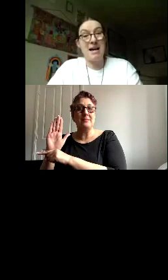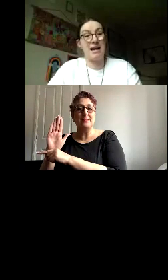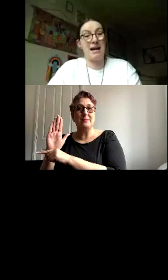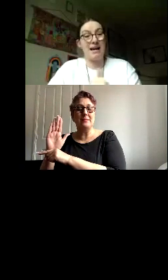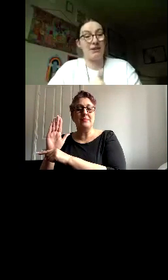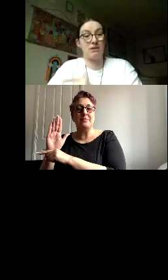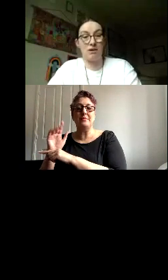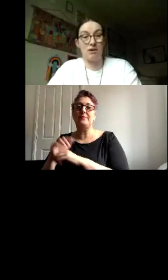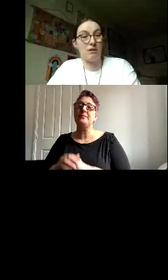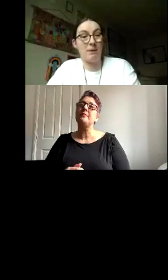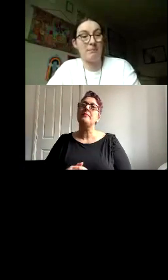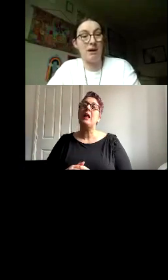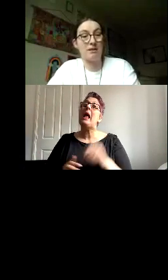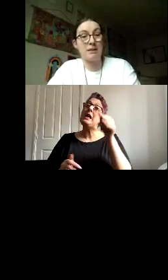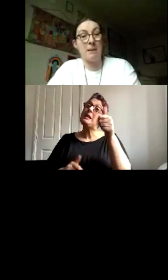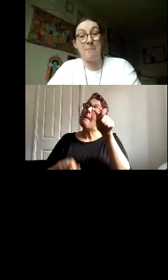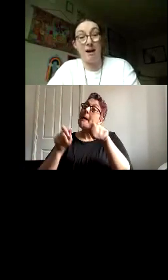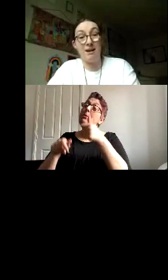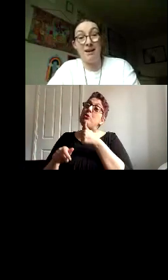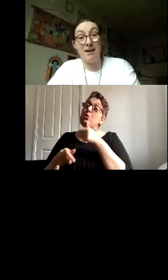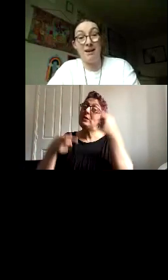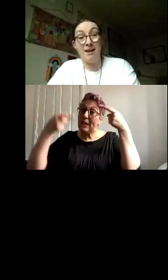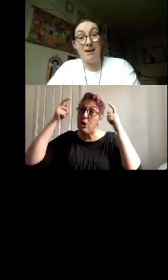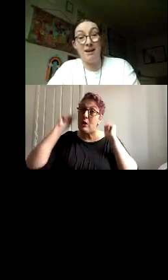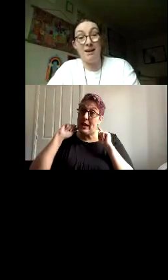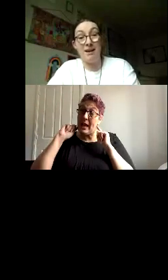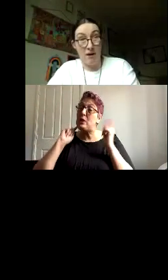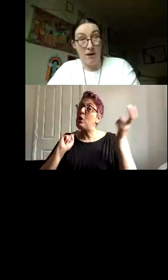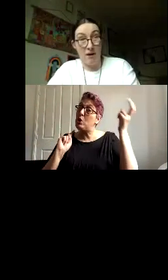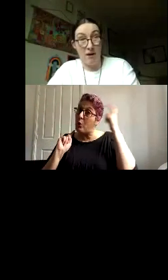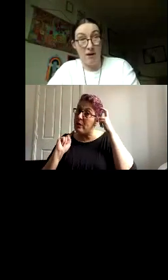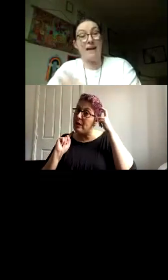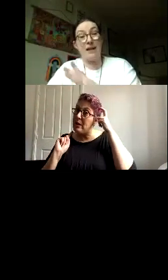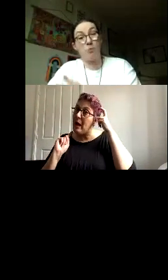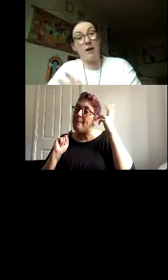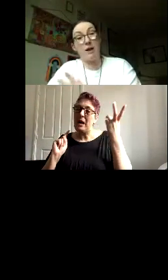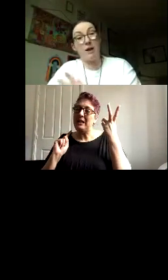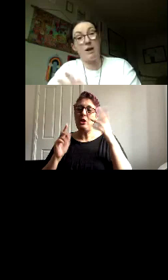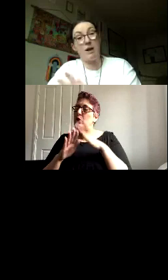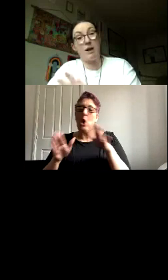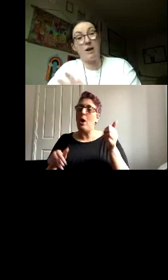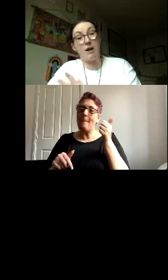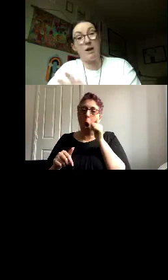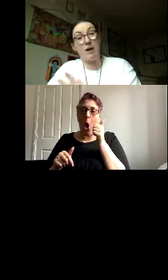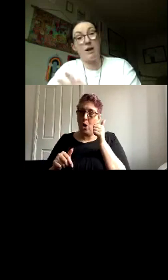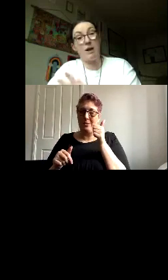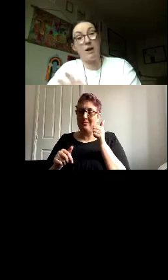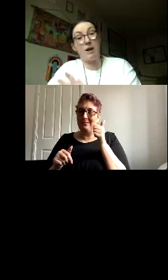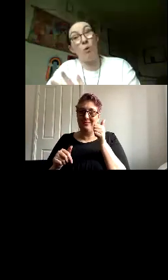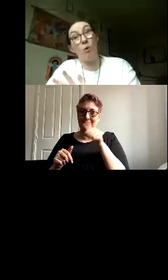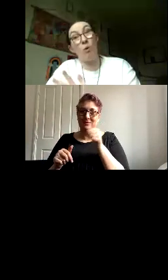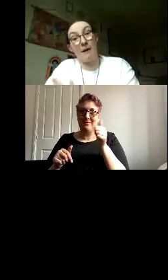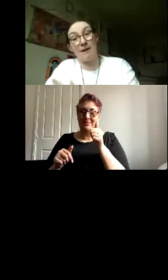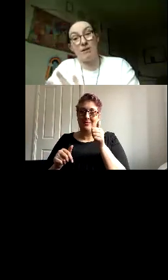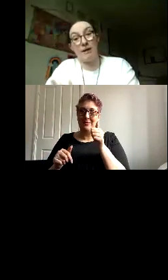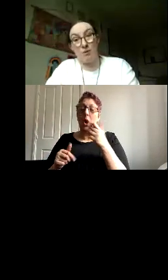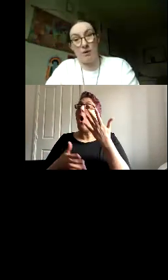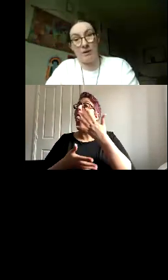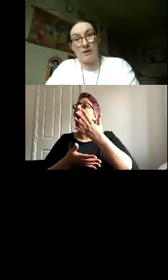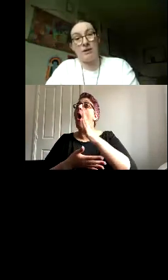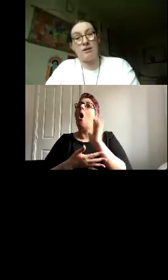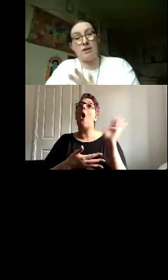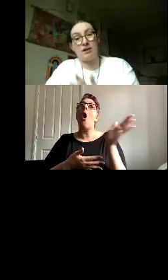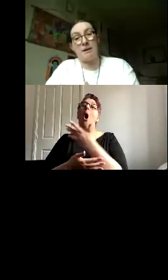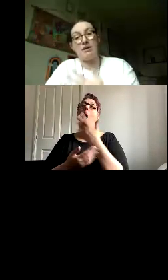many, hearing aids and cochlear implants, but they're not very smart and they will amplify all background